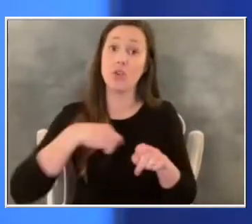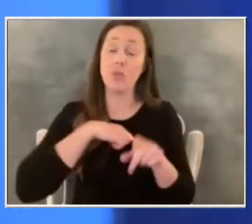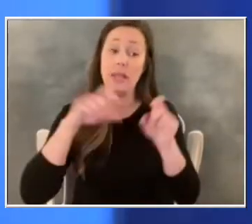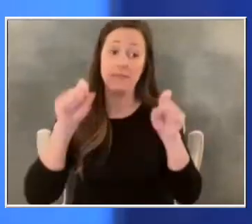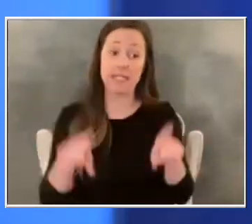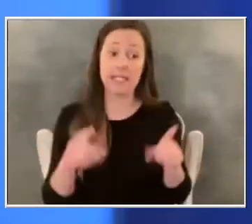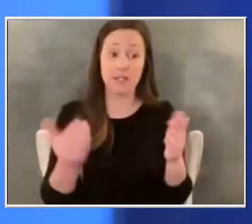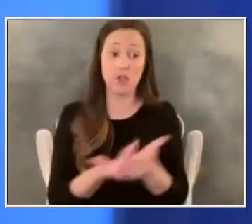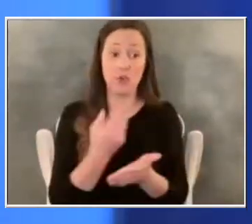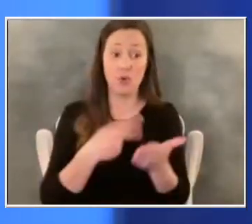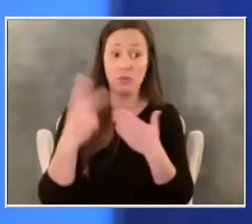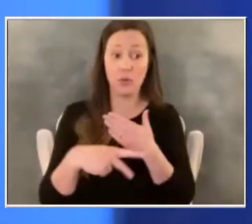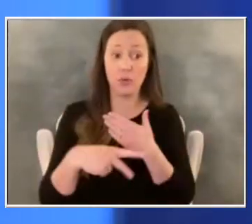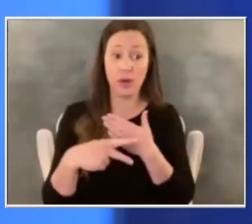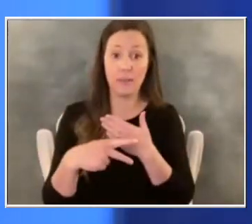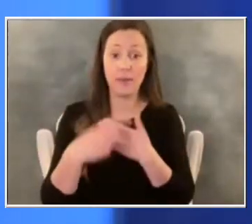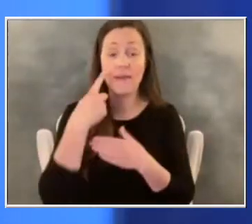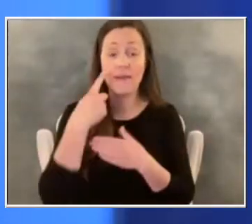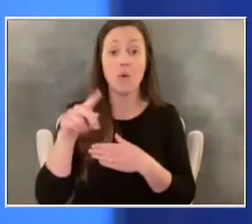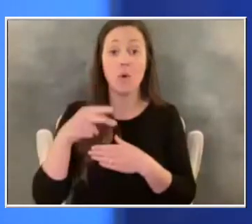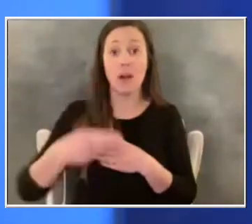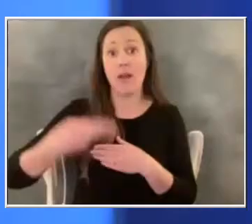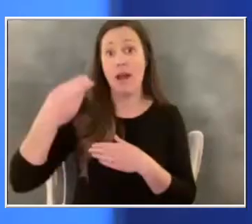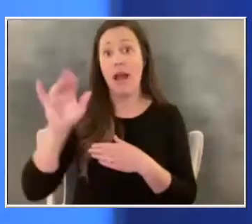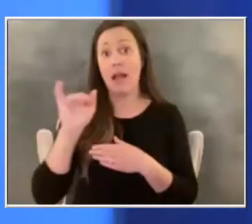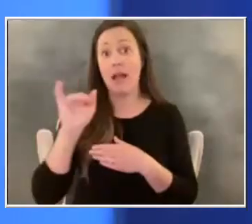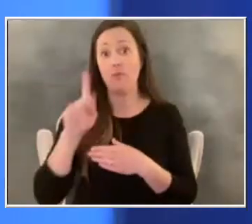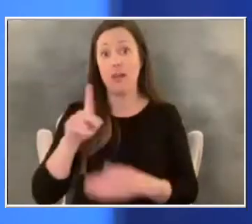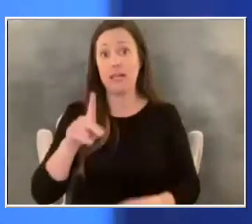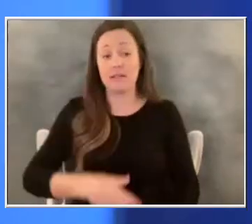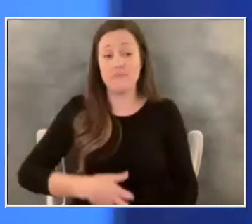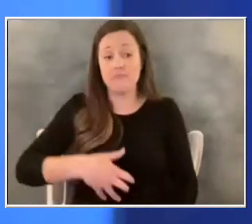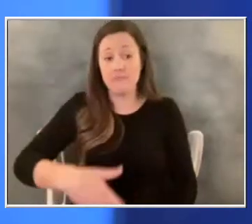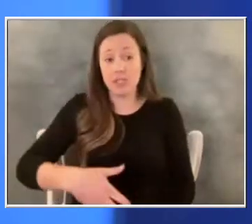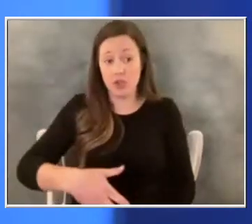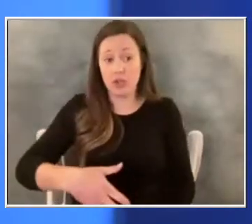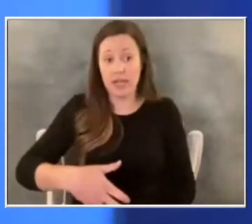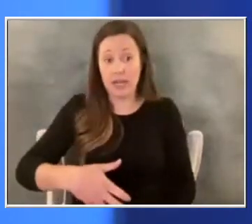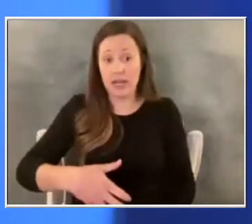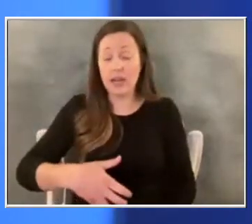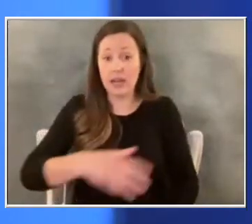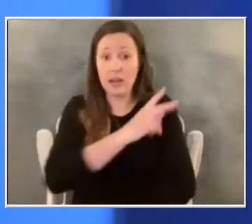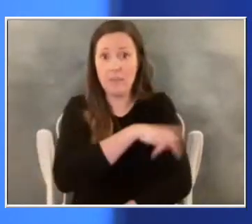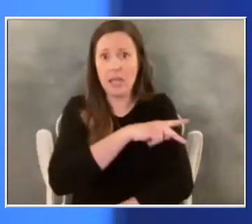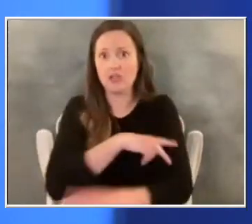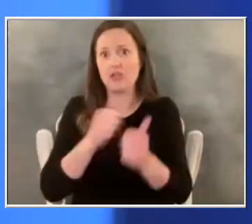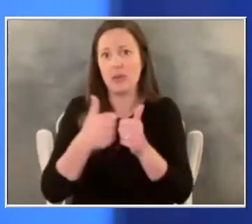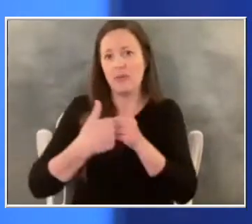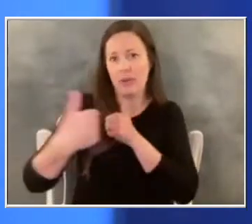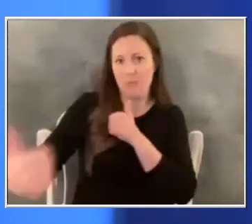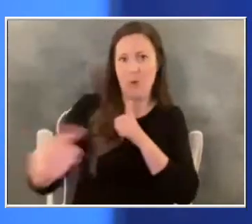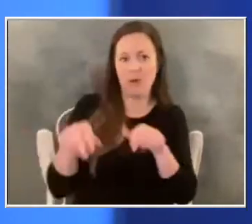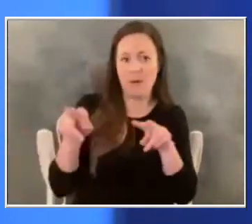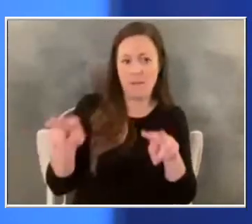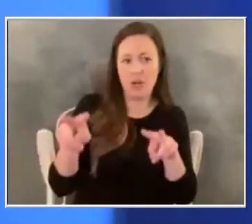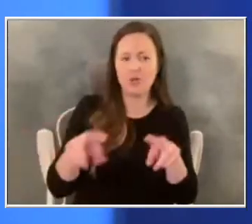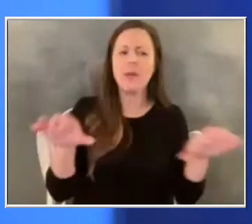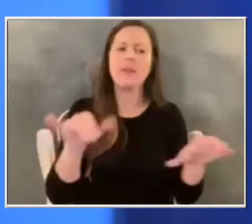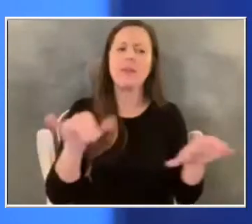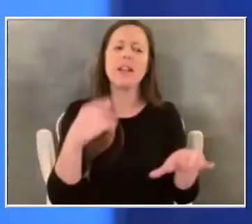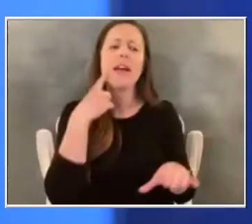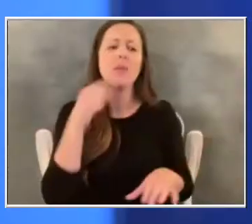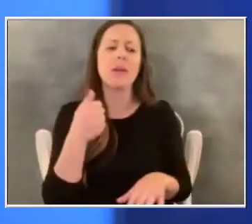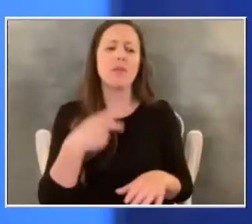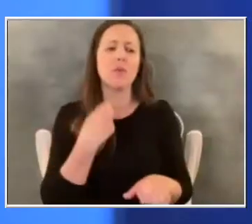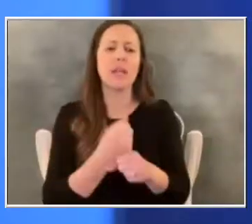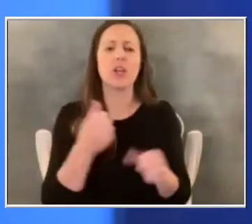program for high-risk maternity patients through remote patient monitoring. We have done that for a few years with Medicare beneficiaries, but never